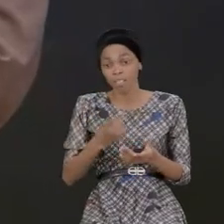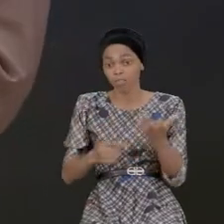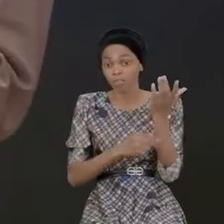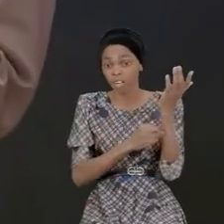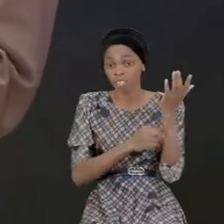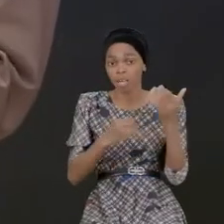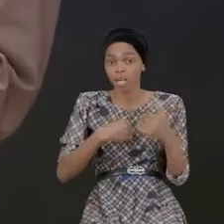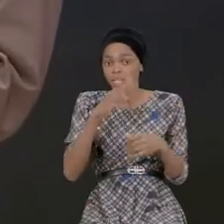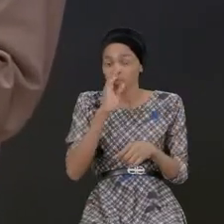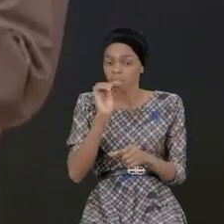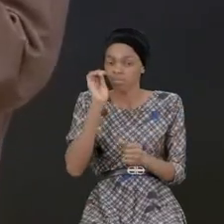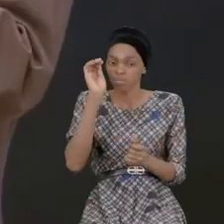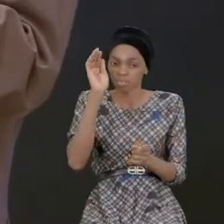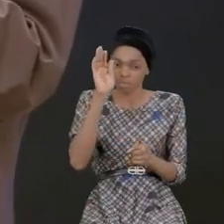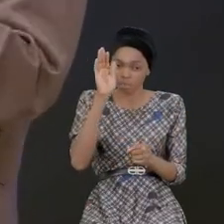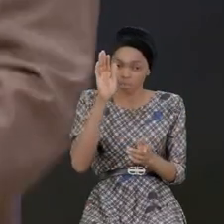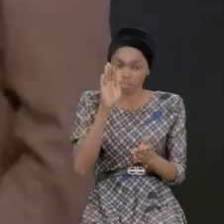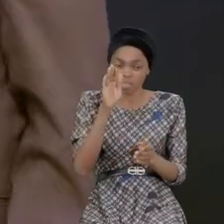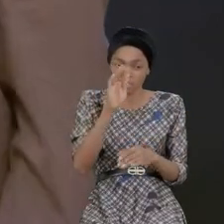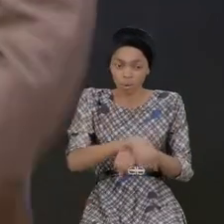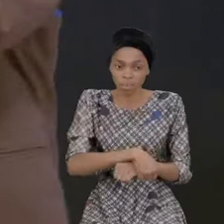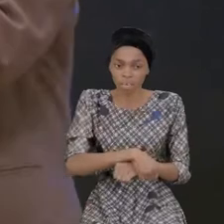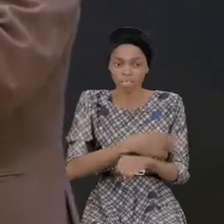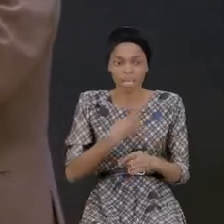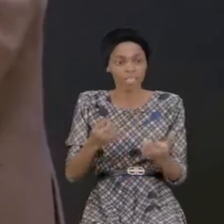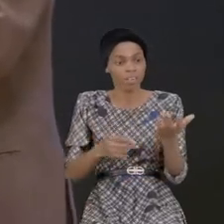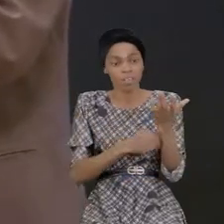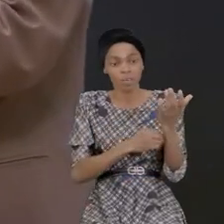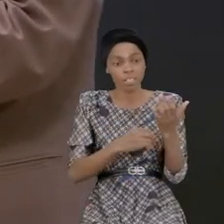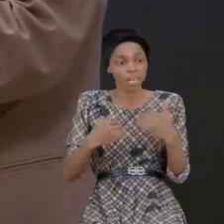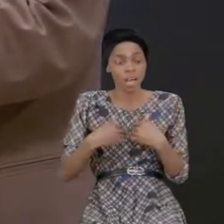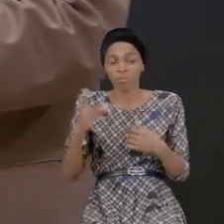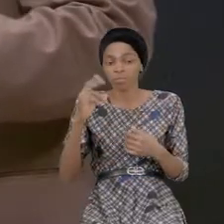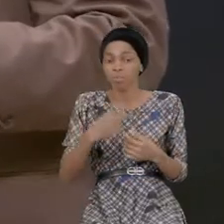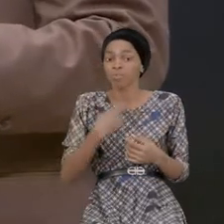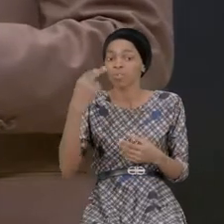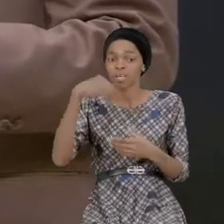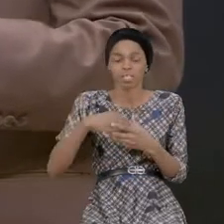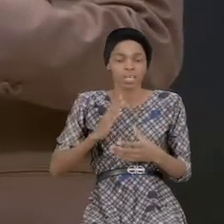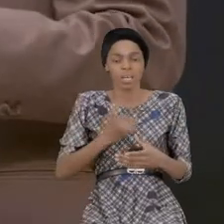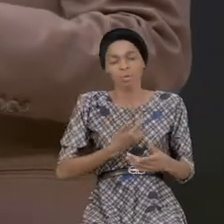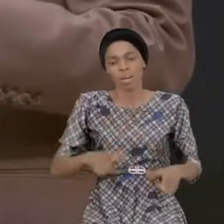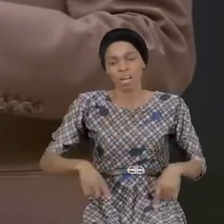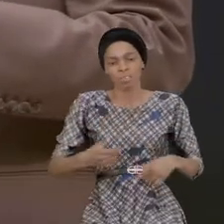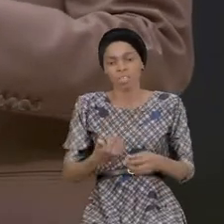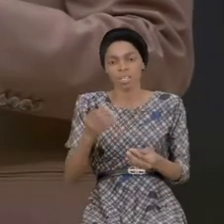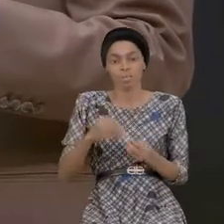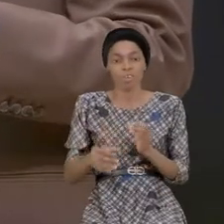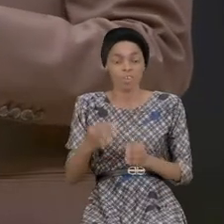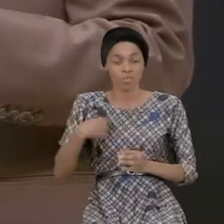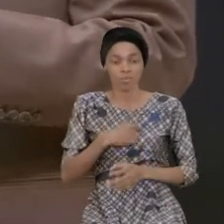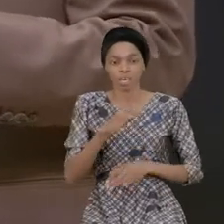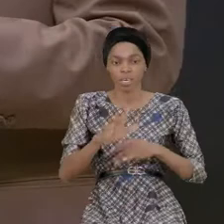the flesh has no voice in our lives anymore, if we live in the Spirit, let us